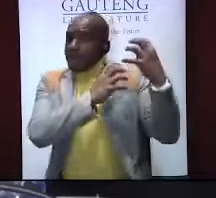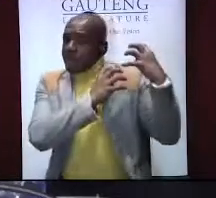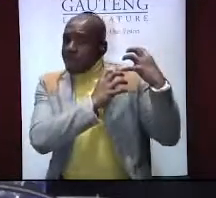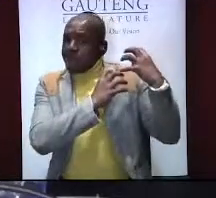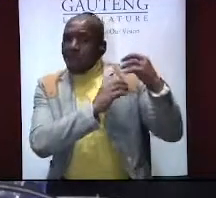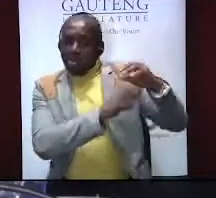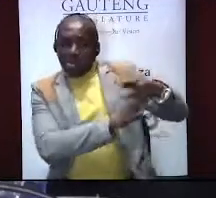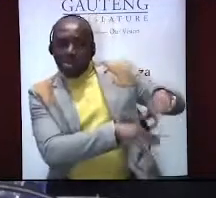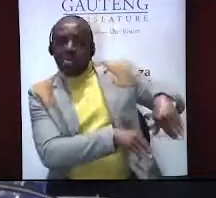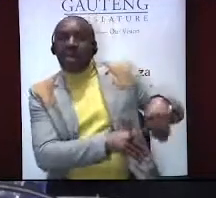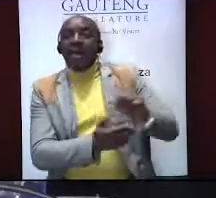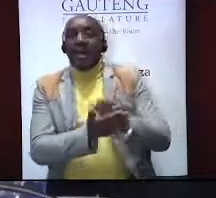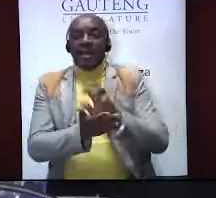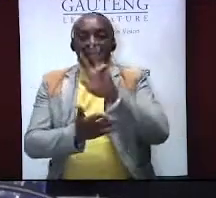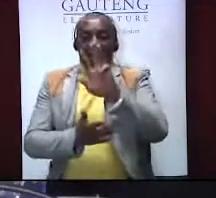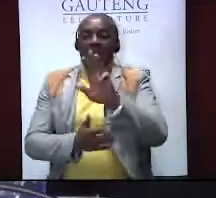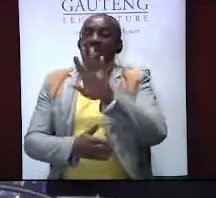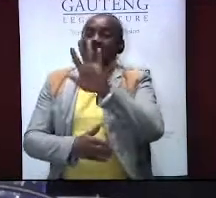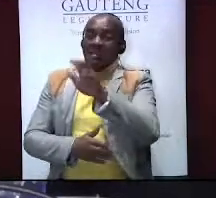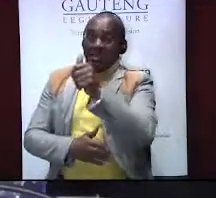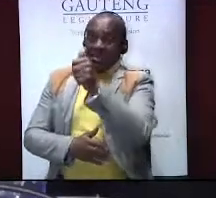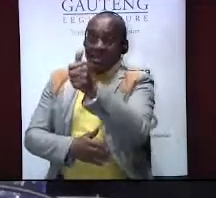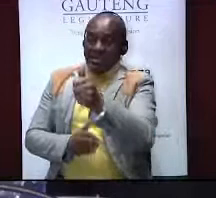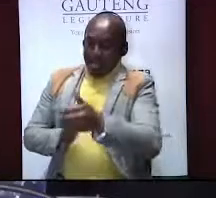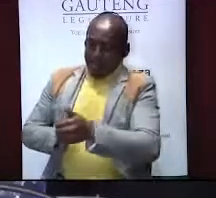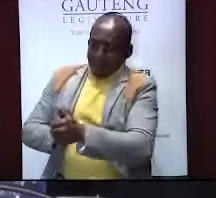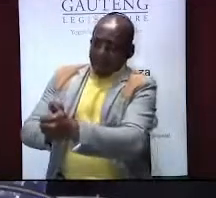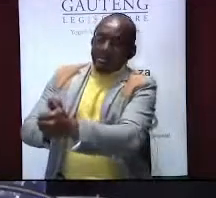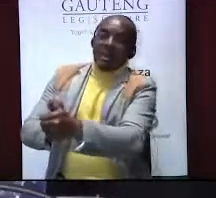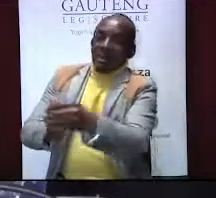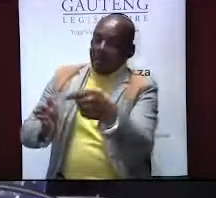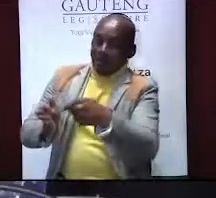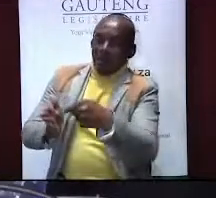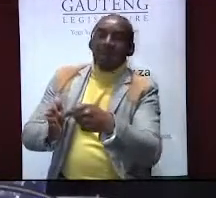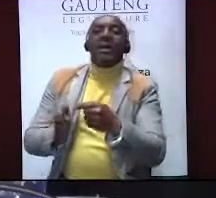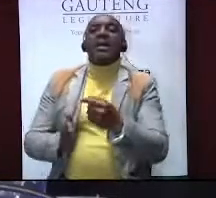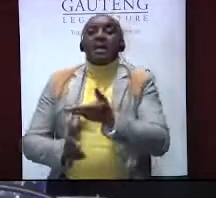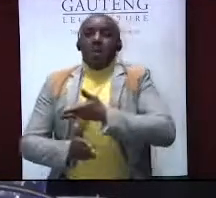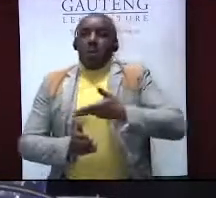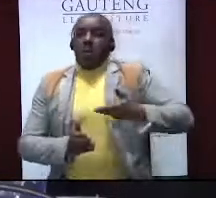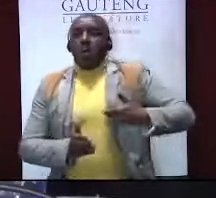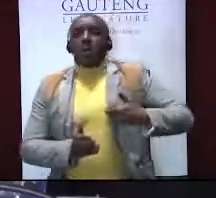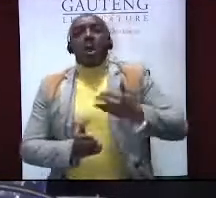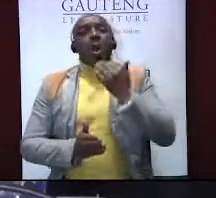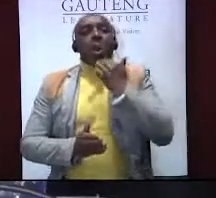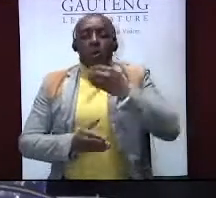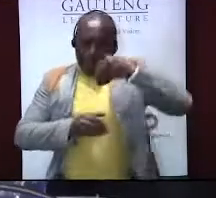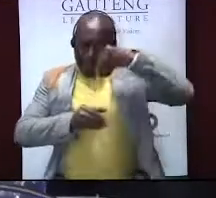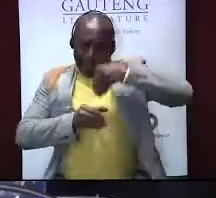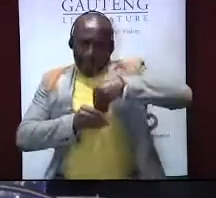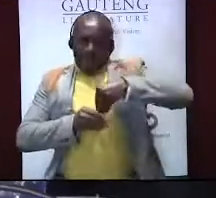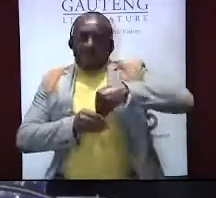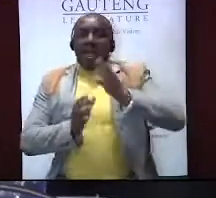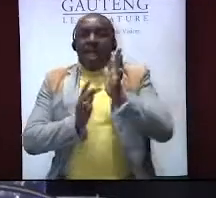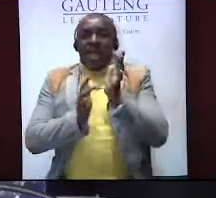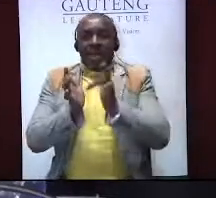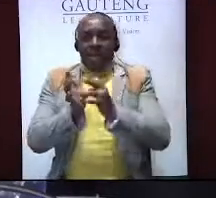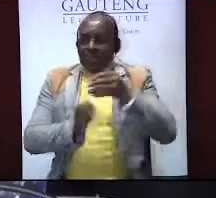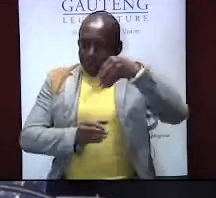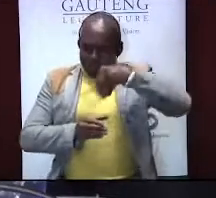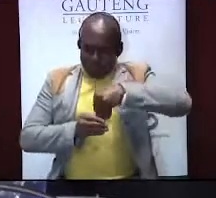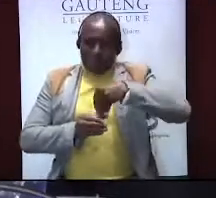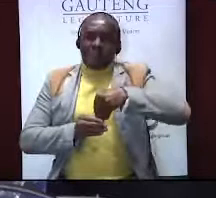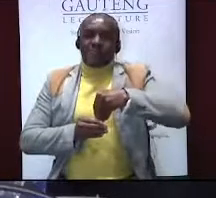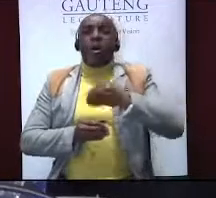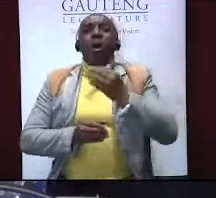The 1956 leaders, there were women with Christ inside of them. We